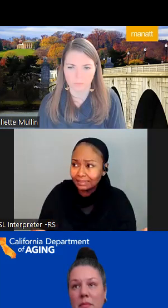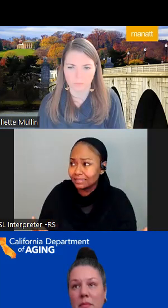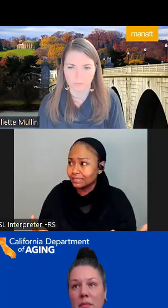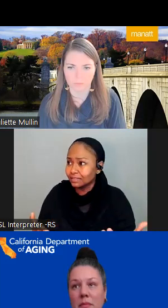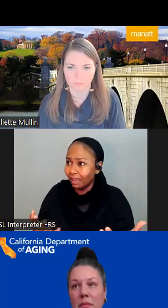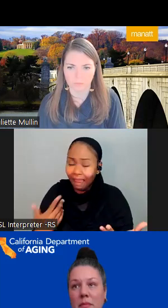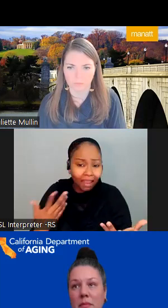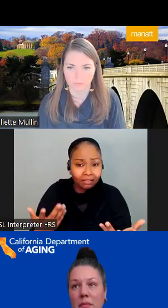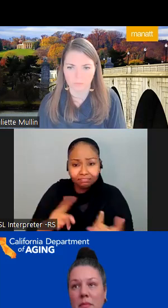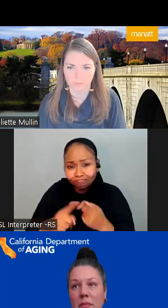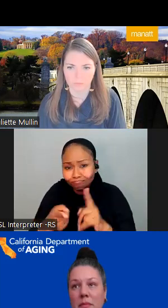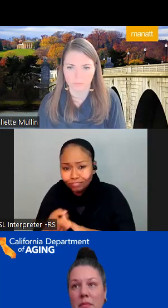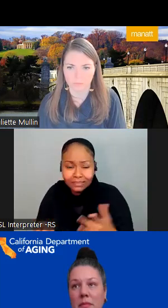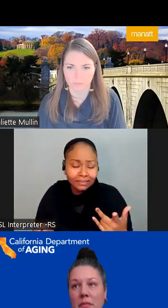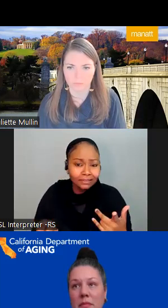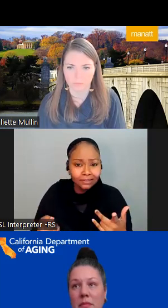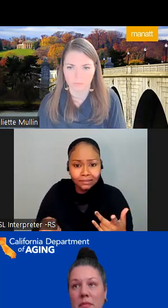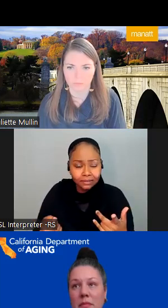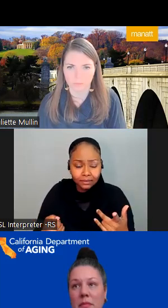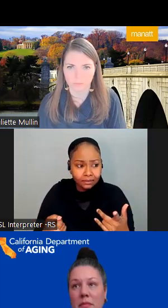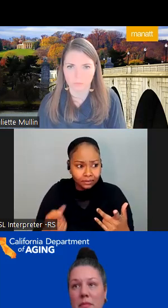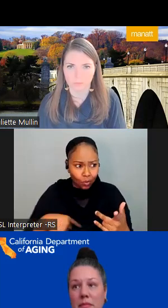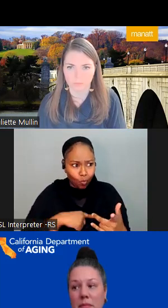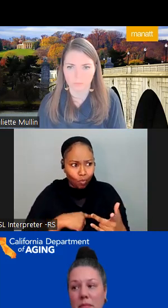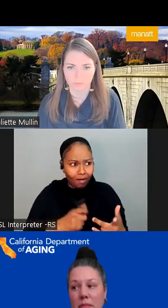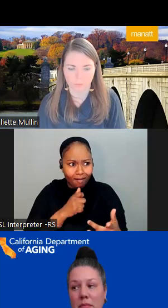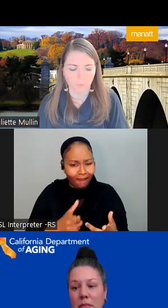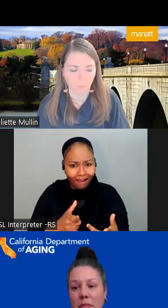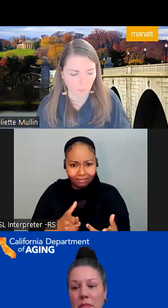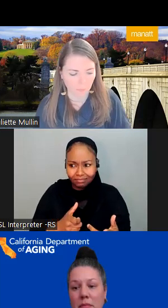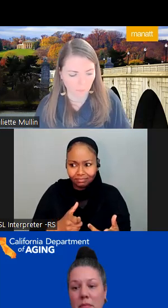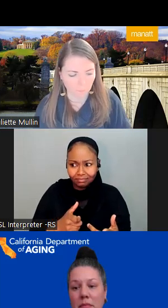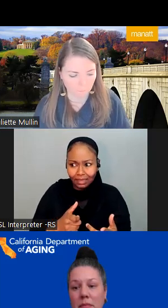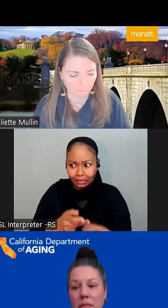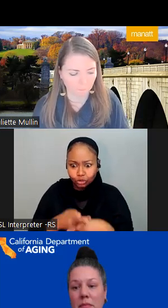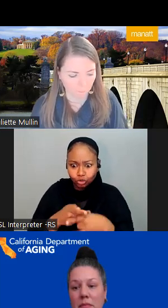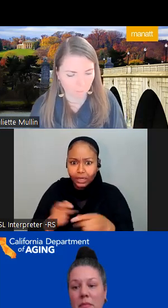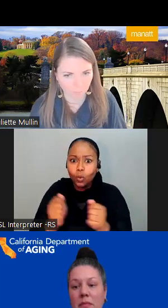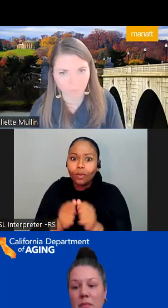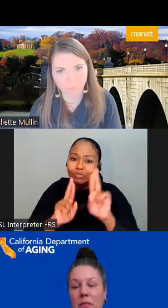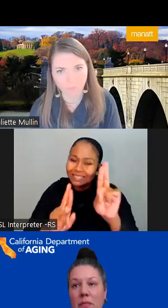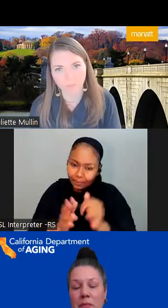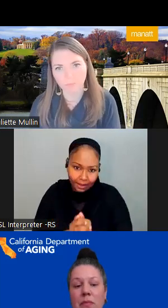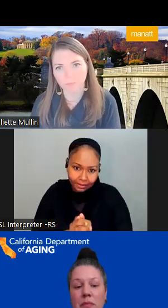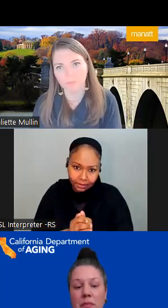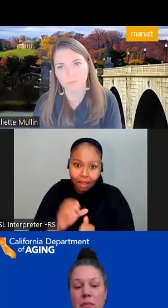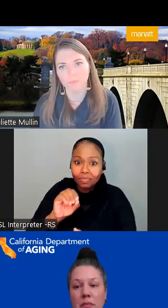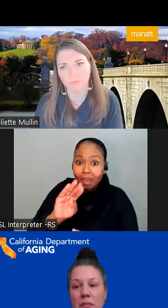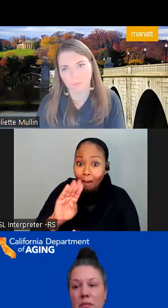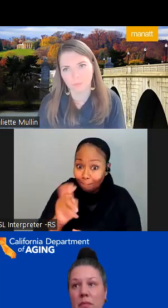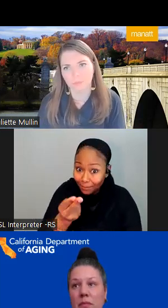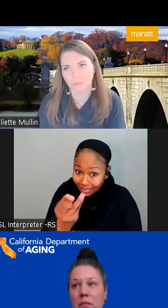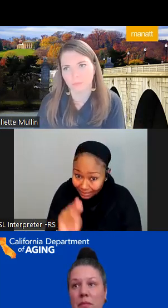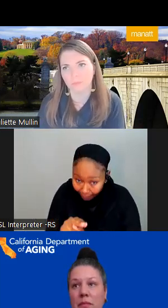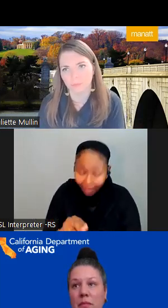loved ones are not being treated with respect. The ombudsman department will not deal with families because they're